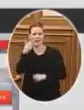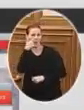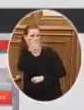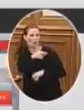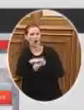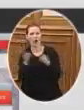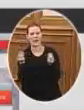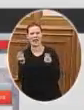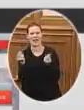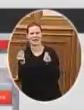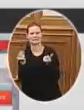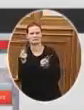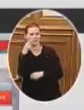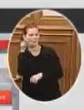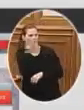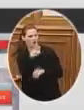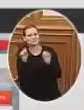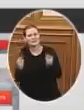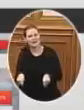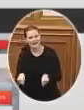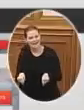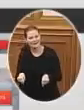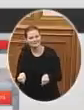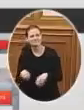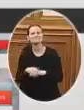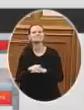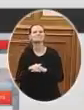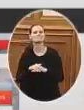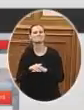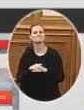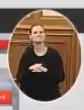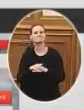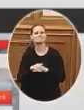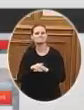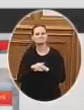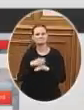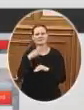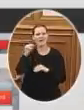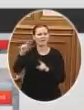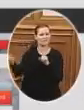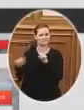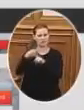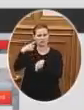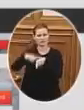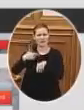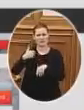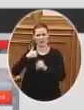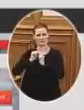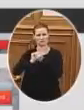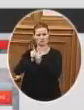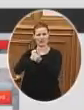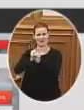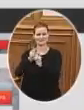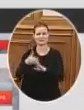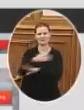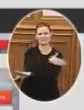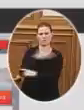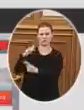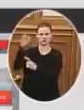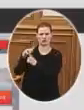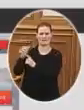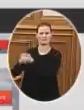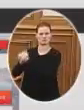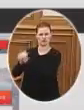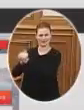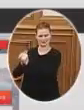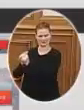also the first time that the races will be preceded by the World Series races the year before. So we expect that they will be setting up excitement and